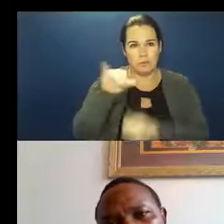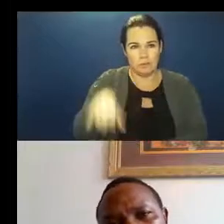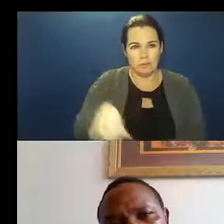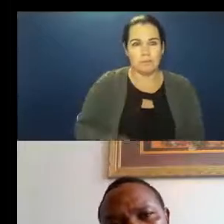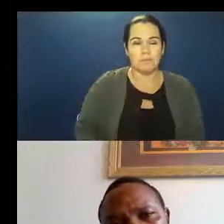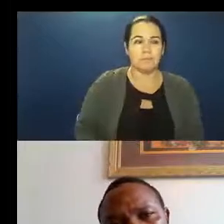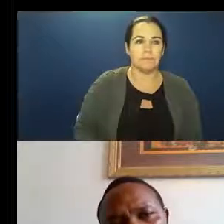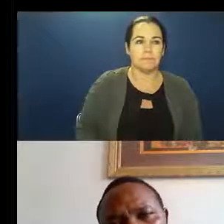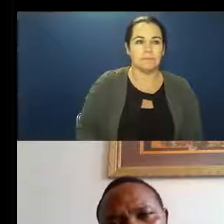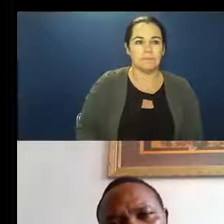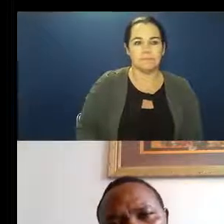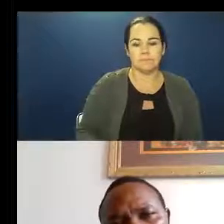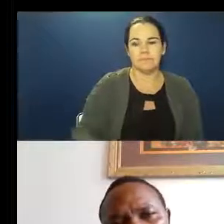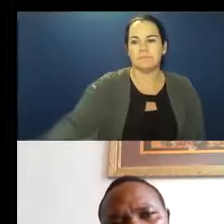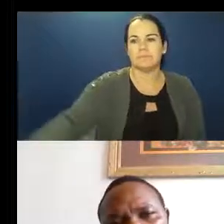We have a